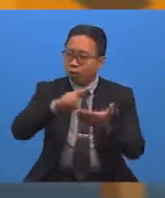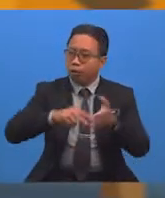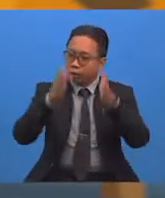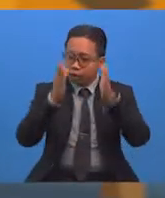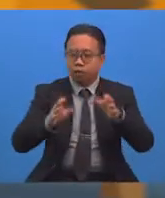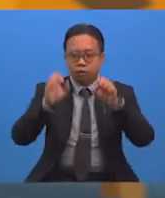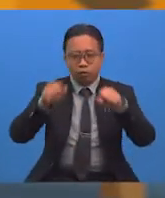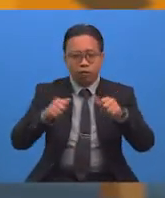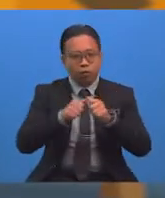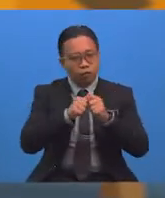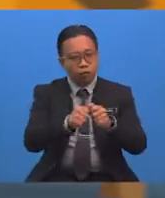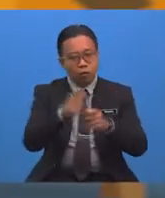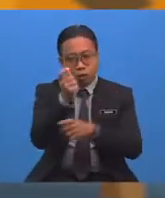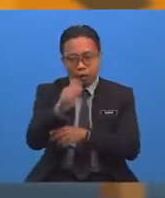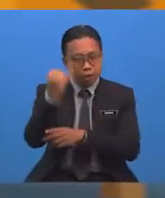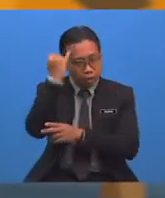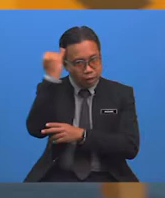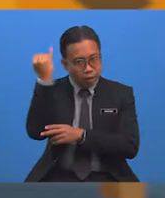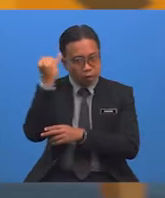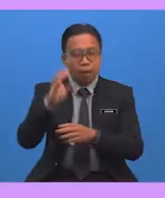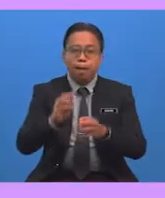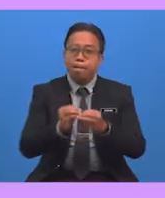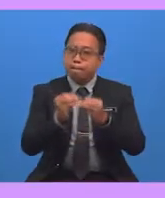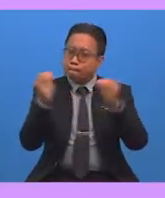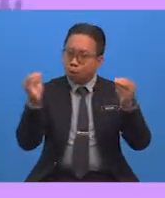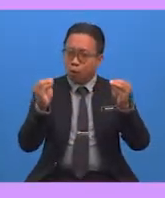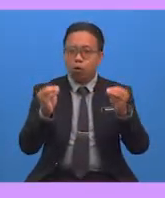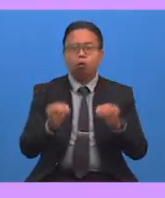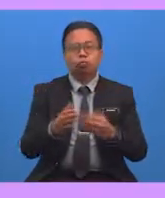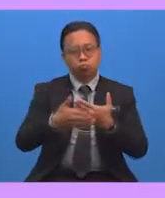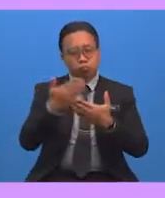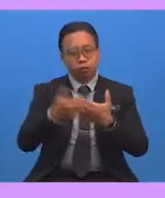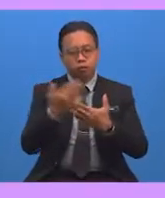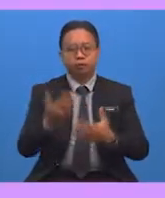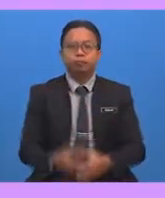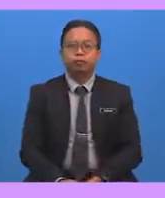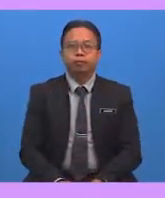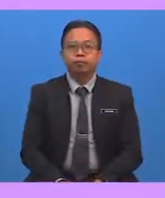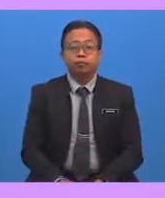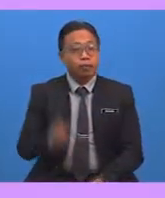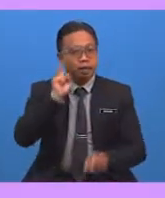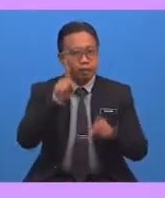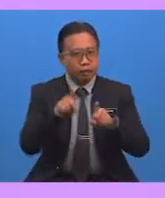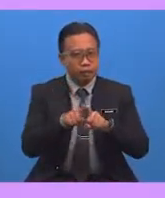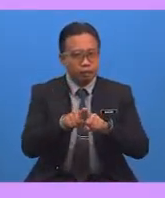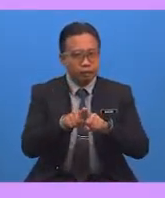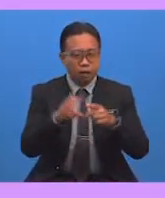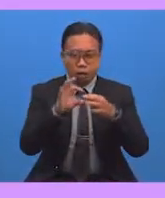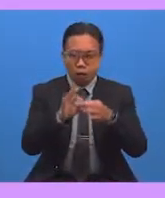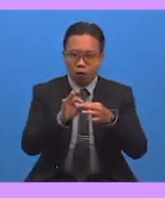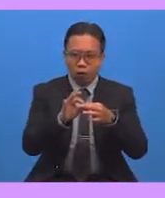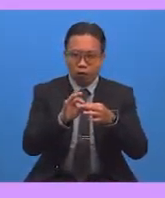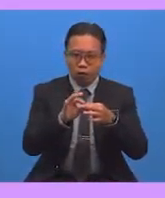can follow the ideas more easily. To agree with a statement or point of view, you